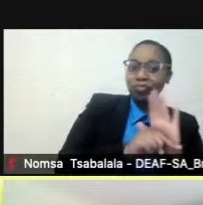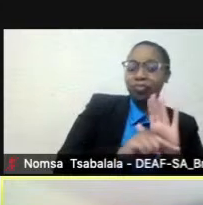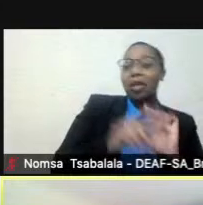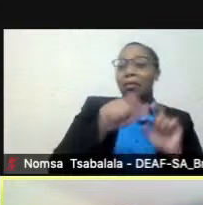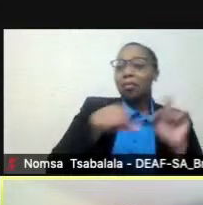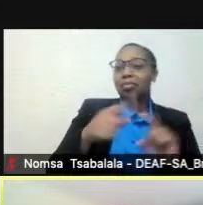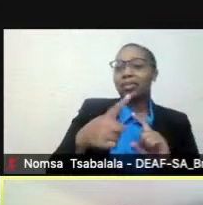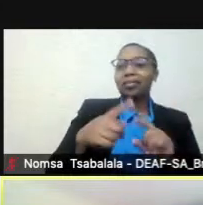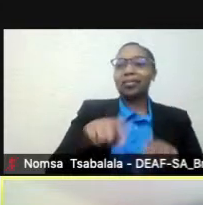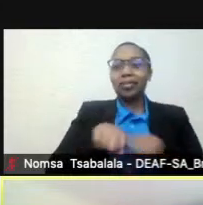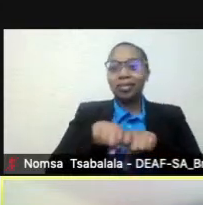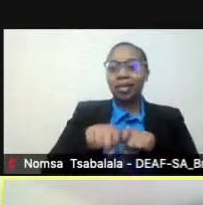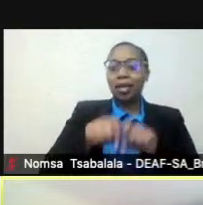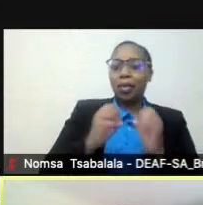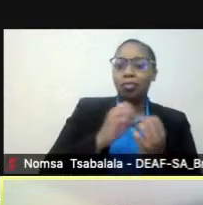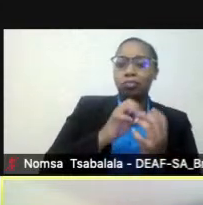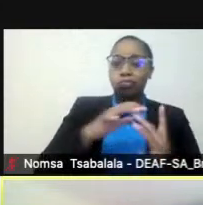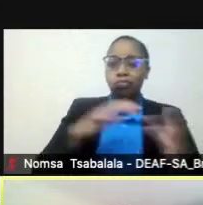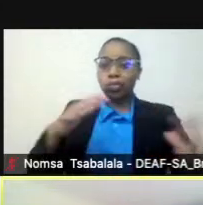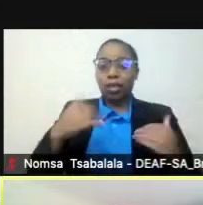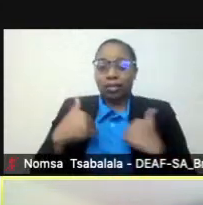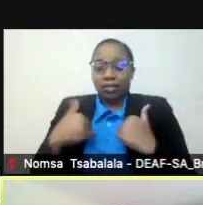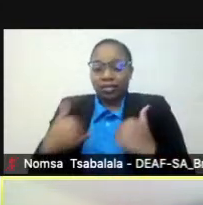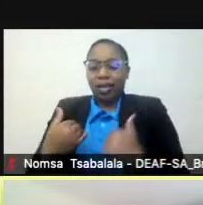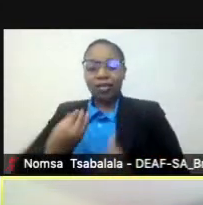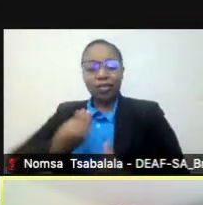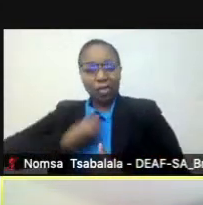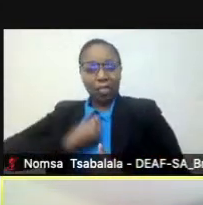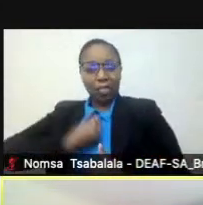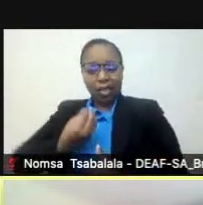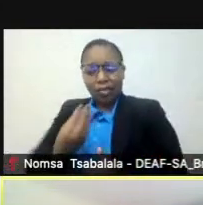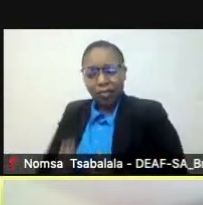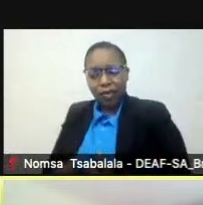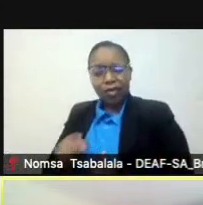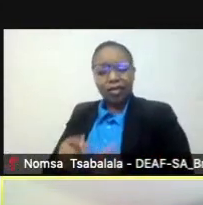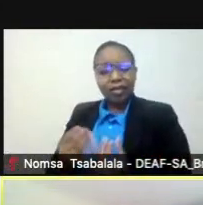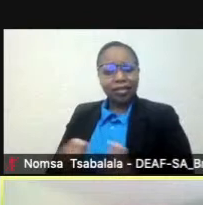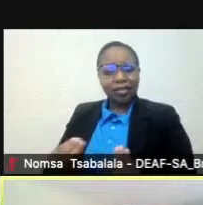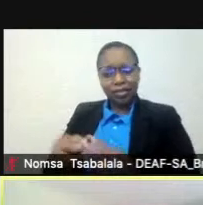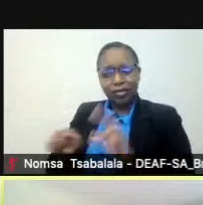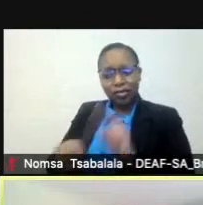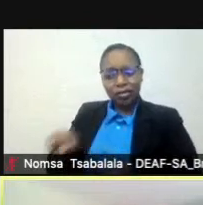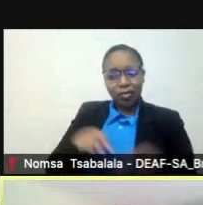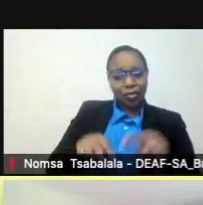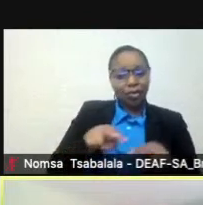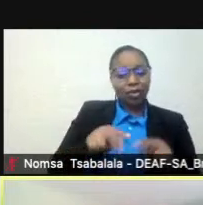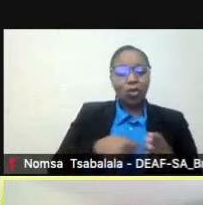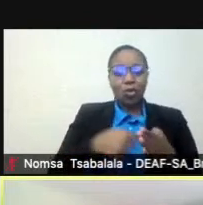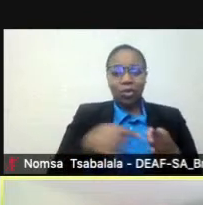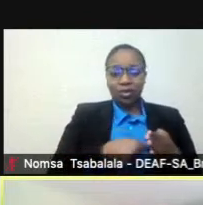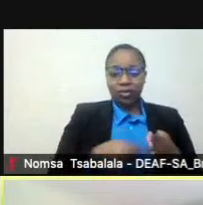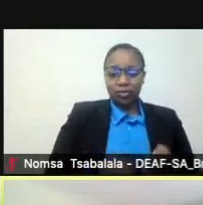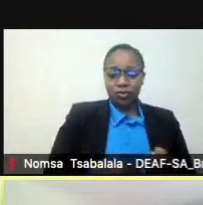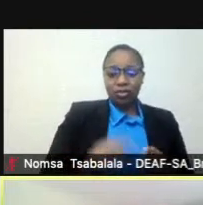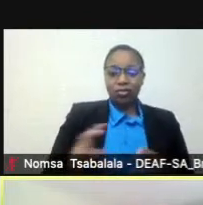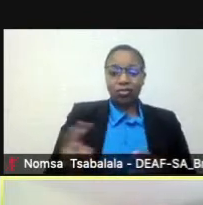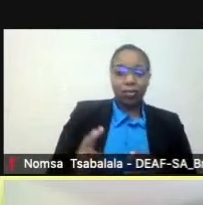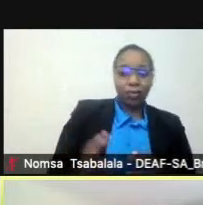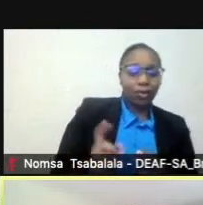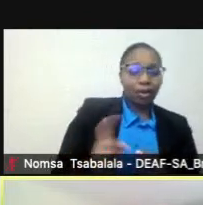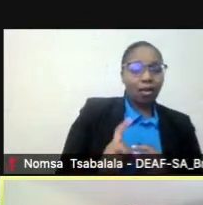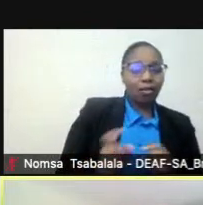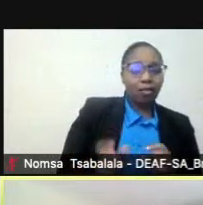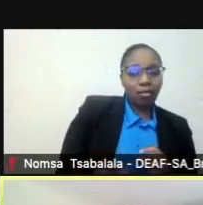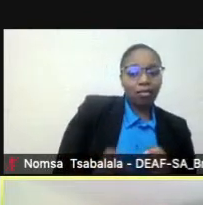age groups, and so we will know more in terms of monitoring this age group in the coming weeks. But I think we do just need to highlight